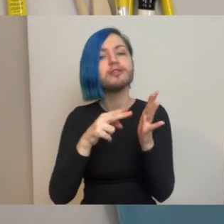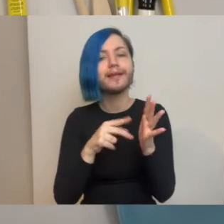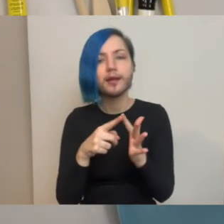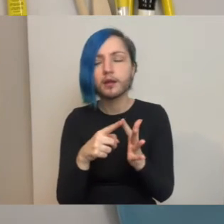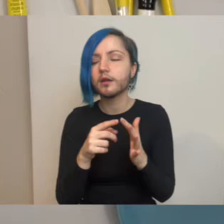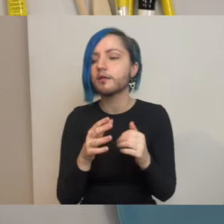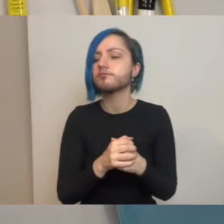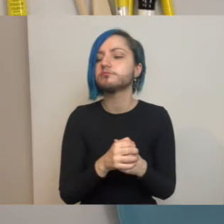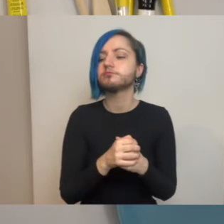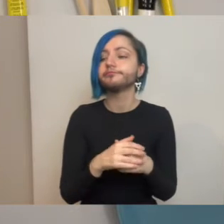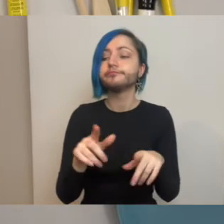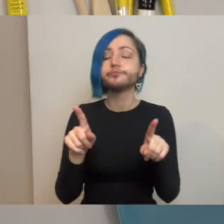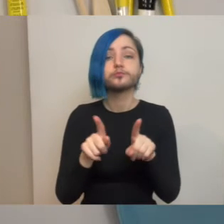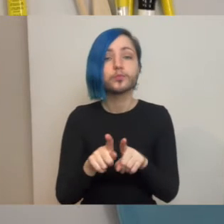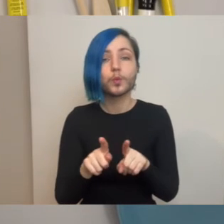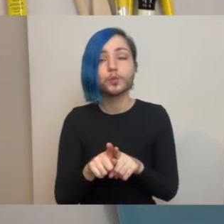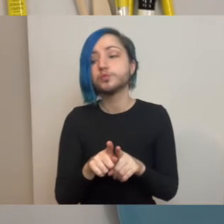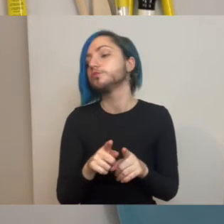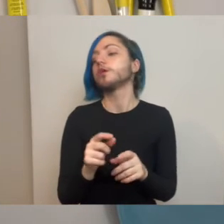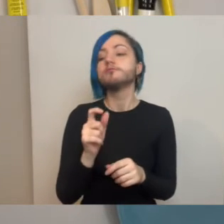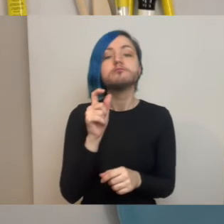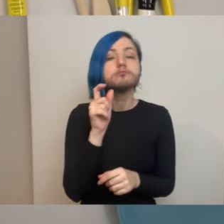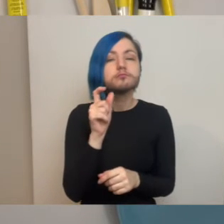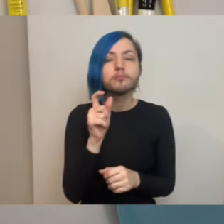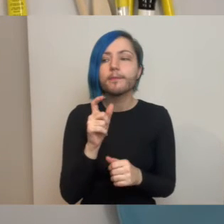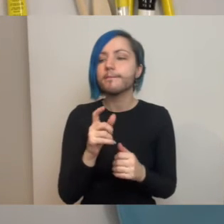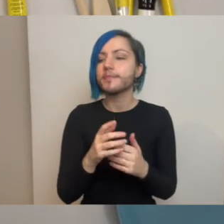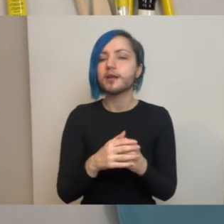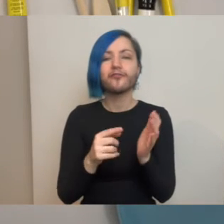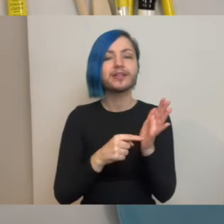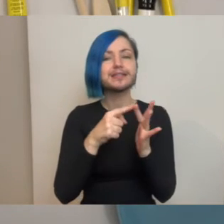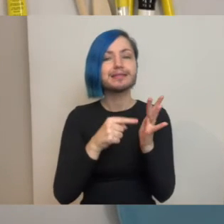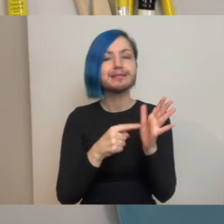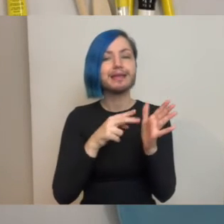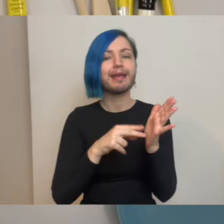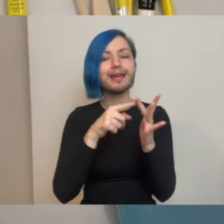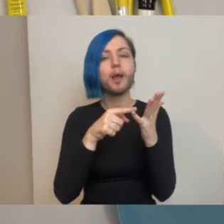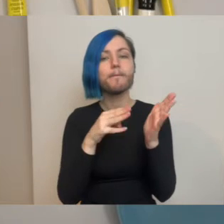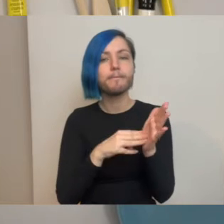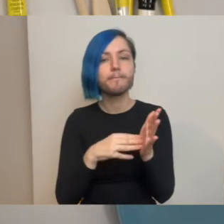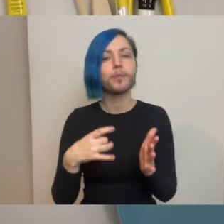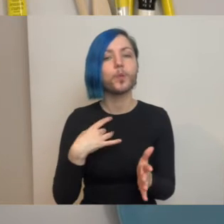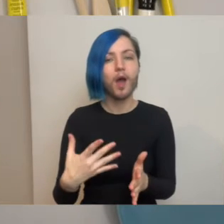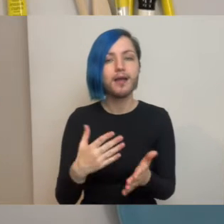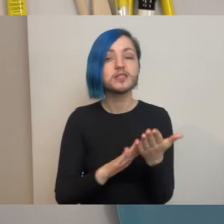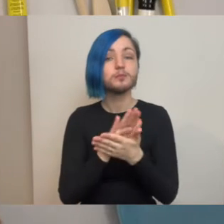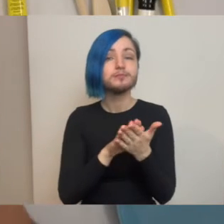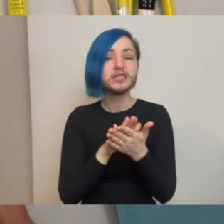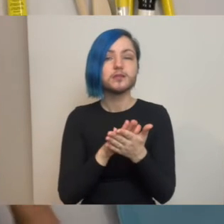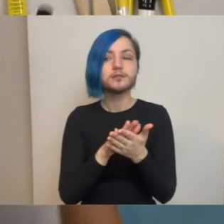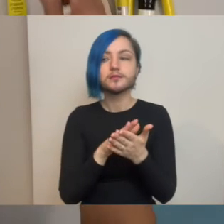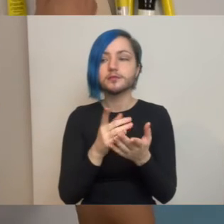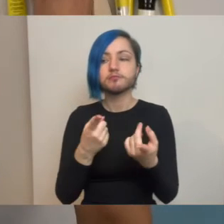And I'm going to also take a little bit of titanium white, so that if we need